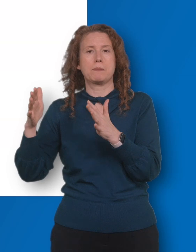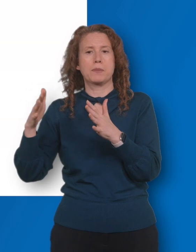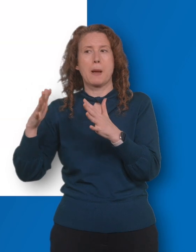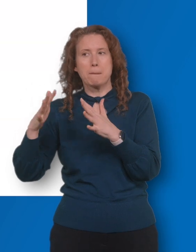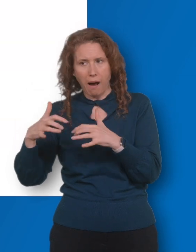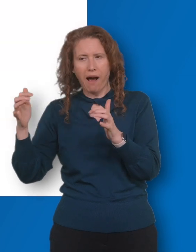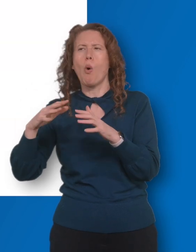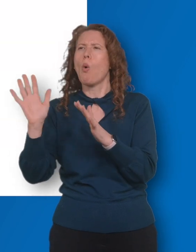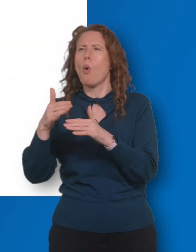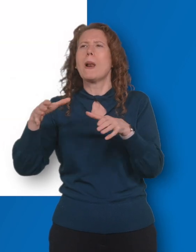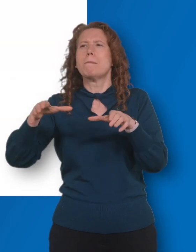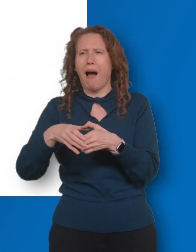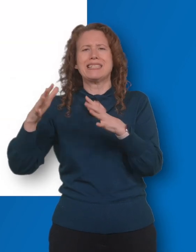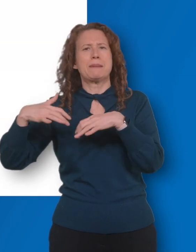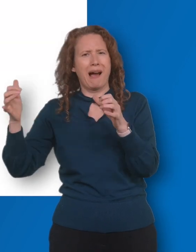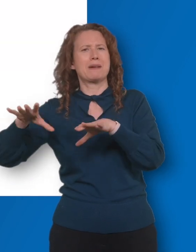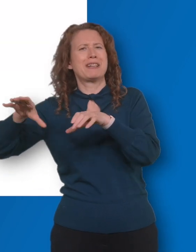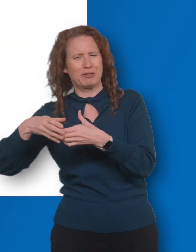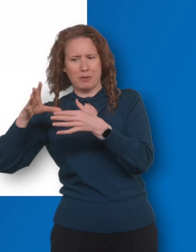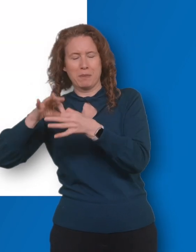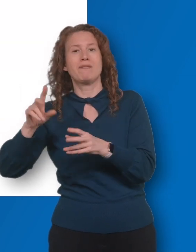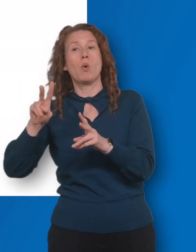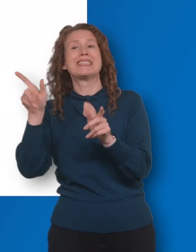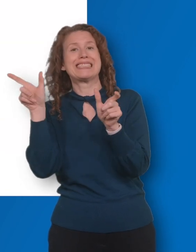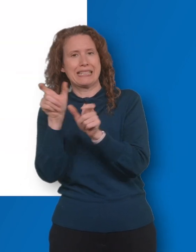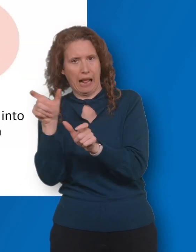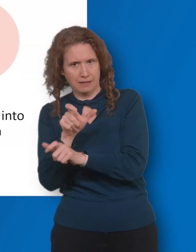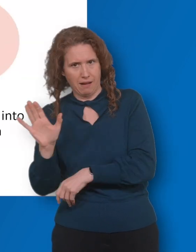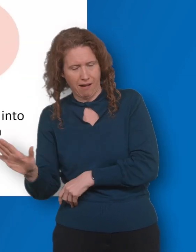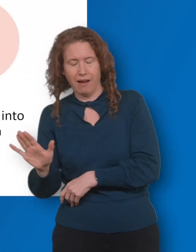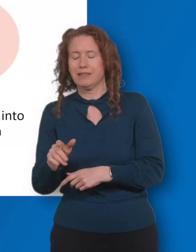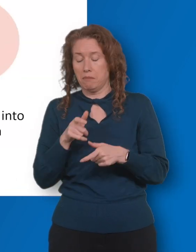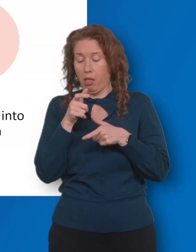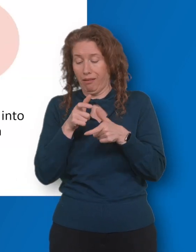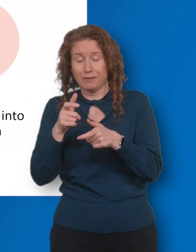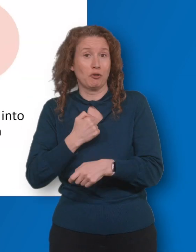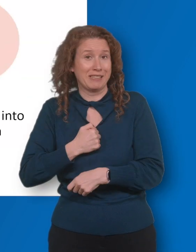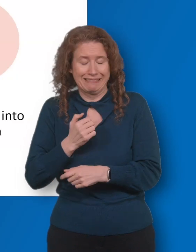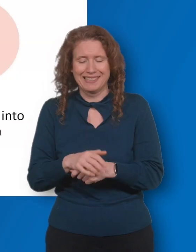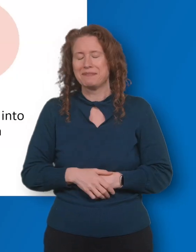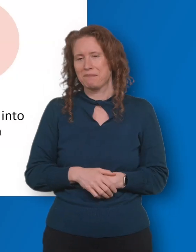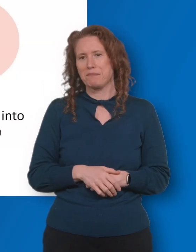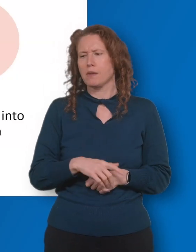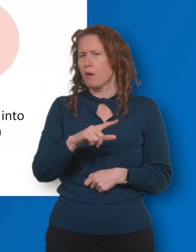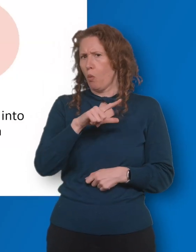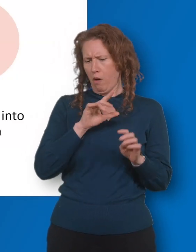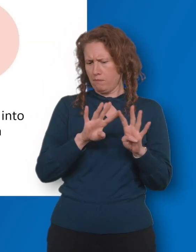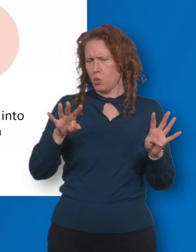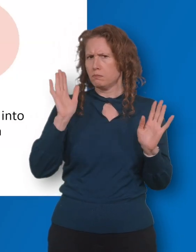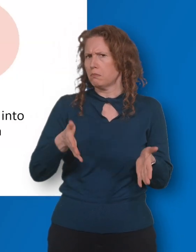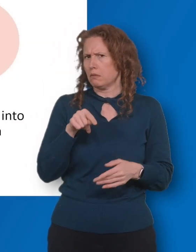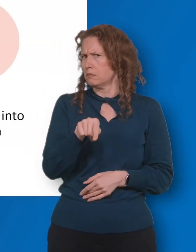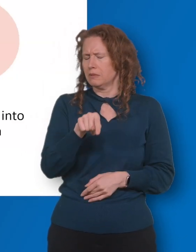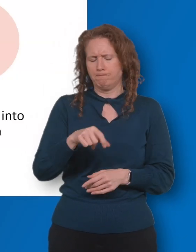all-party parliamentary group around dyslexia. Right, it took me a while to say that. Why the board is essential to our